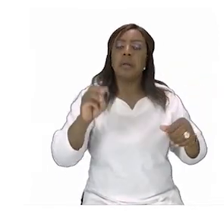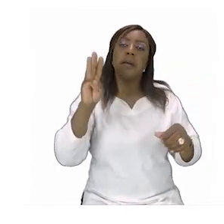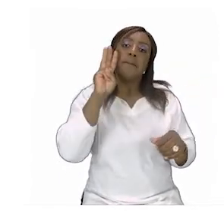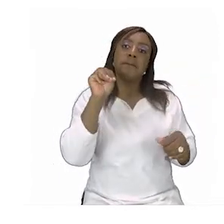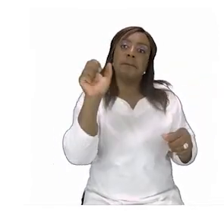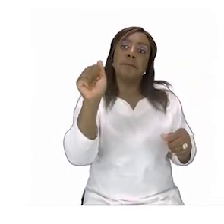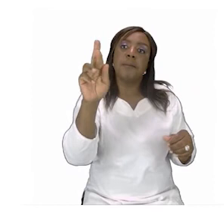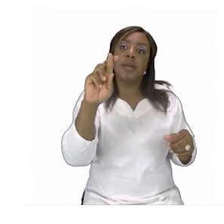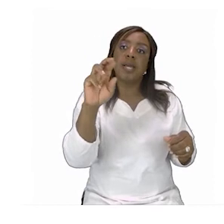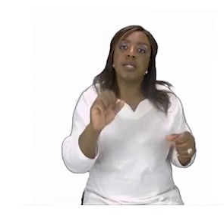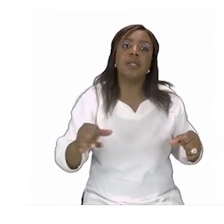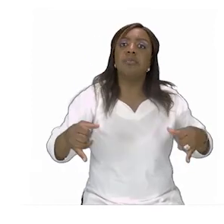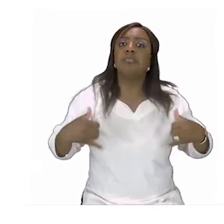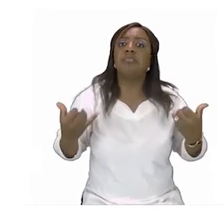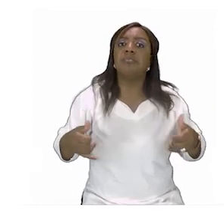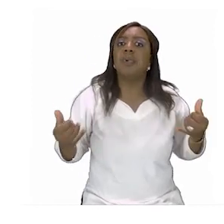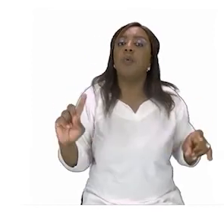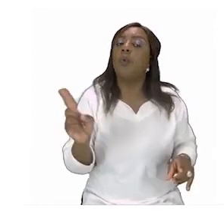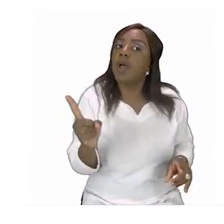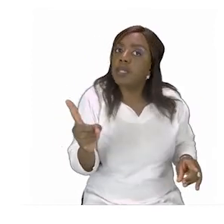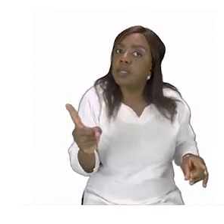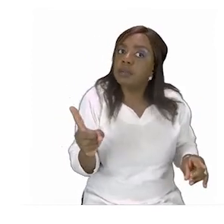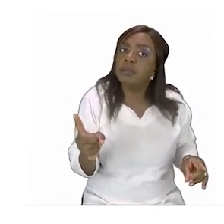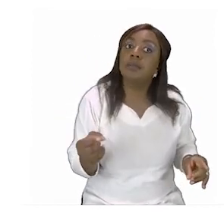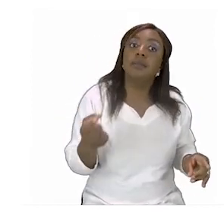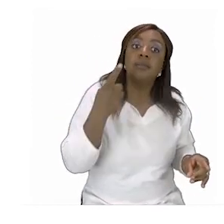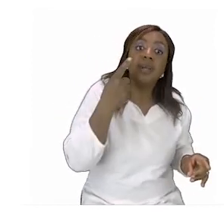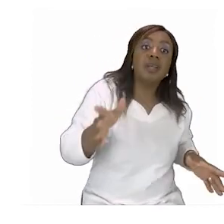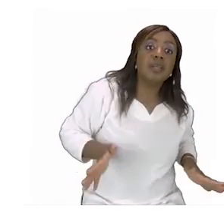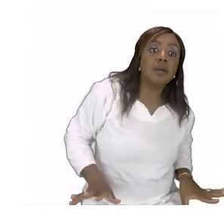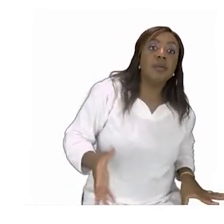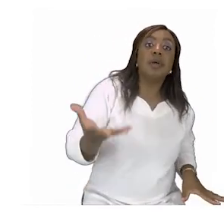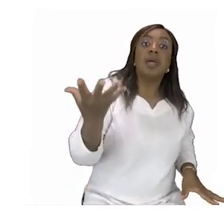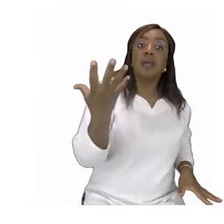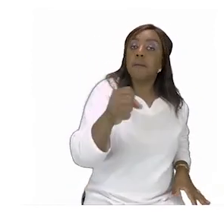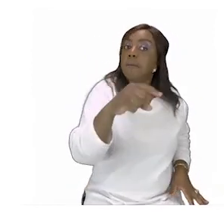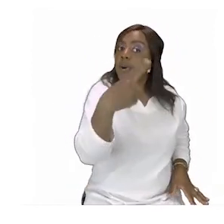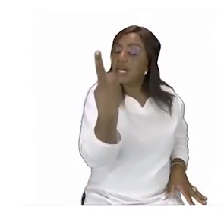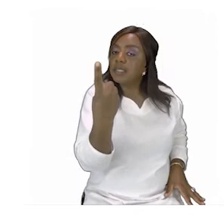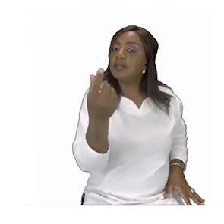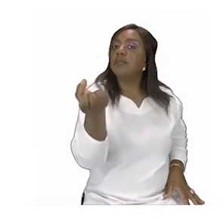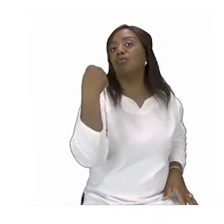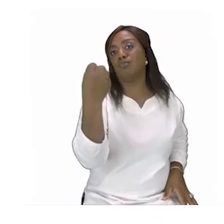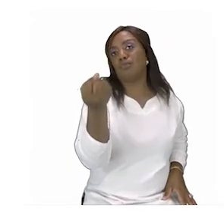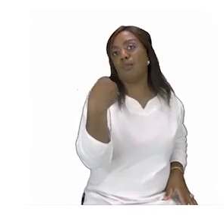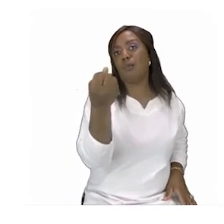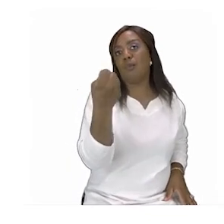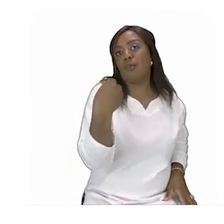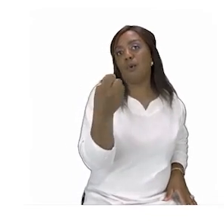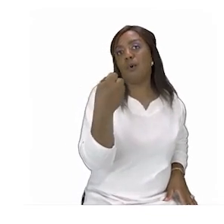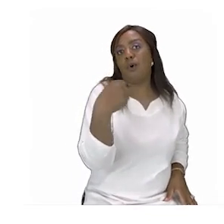there is a little girl and she's playing with a ball. Now, if we look at what she's doing and look at